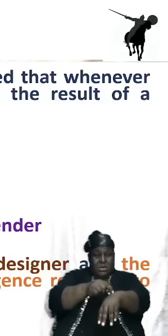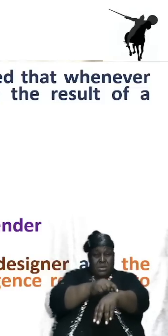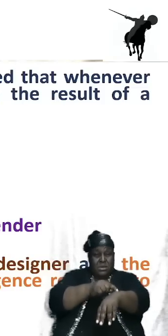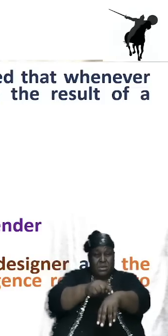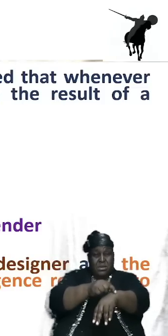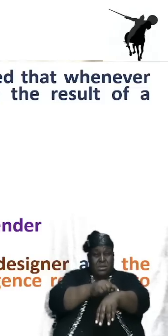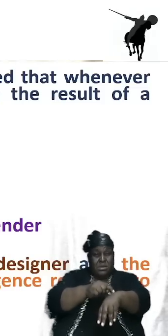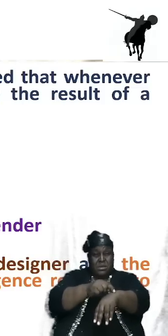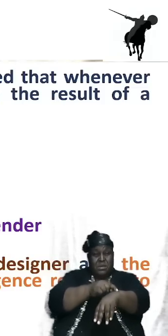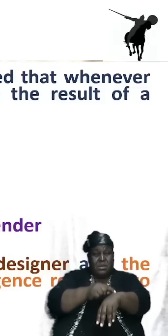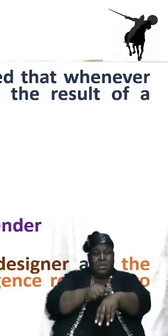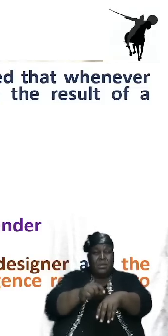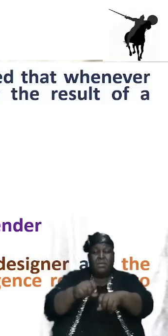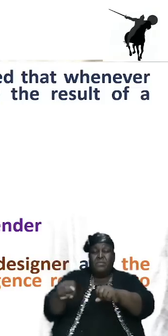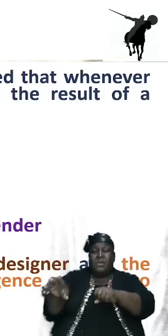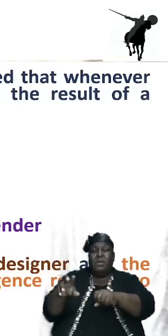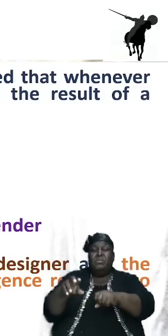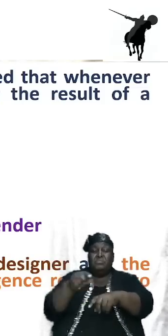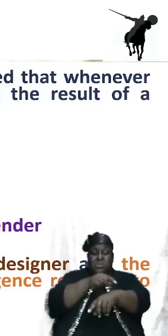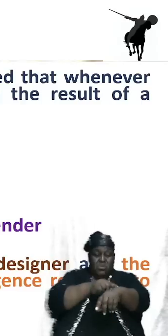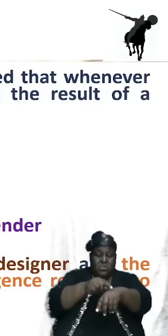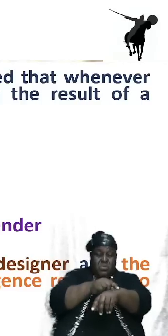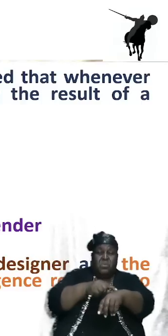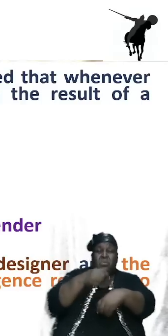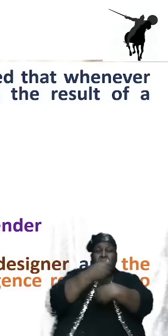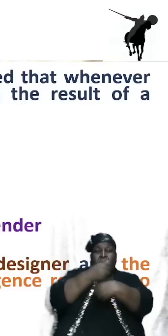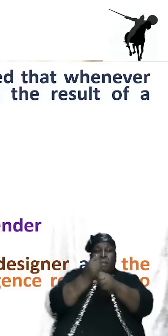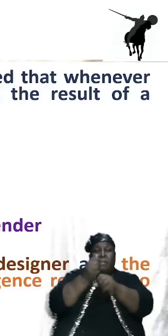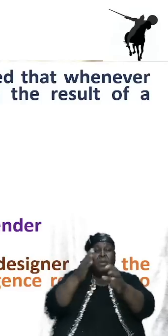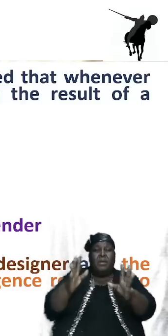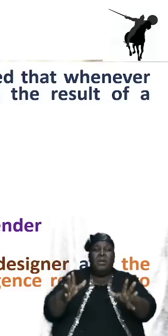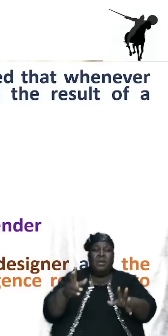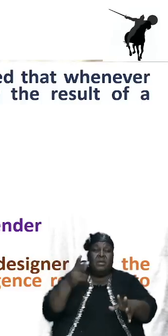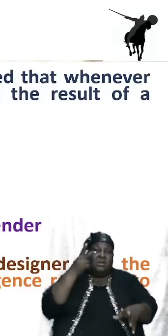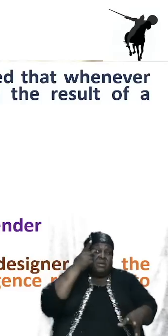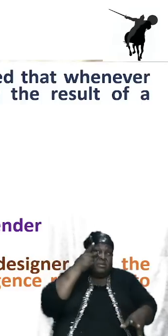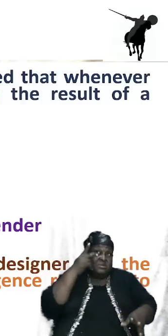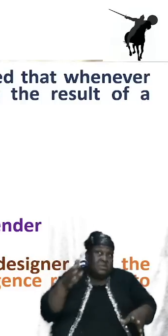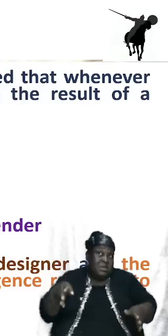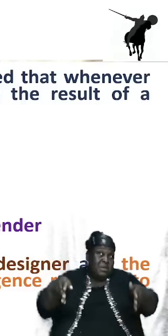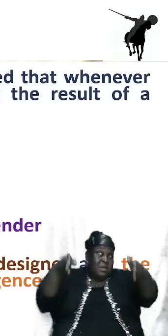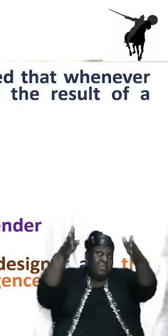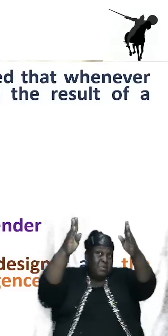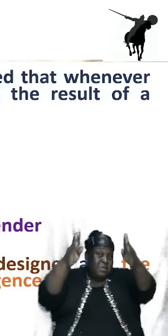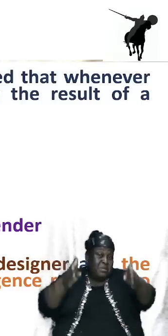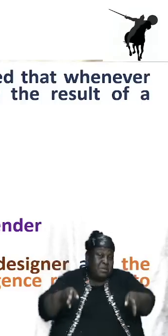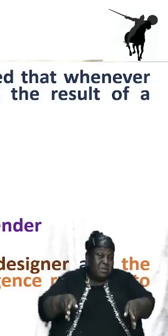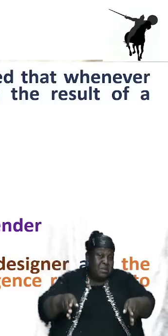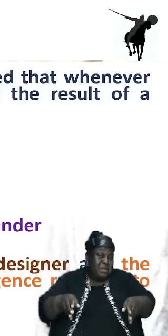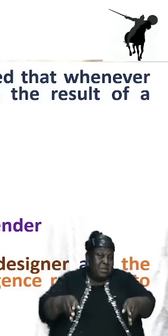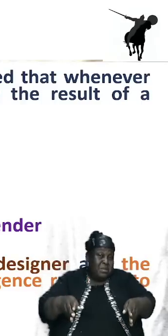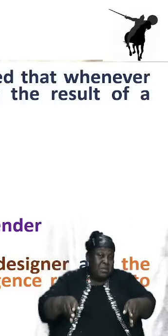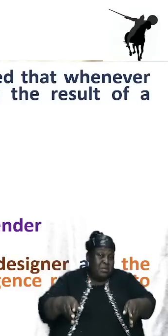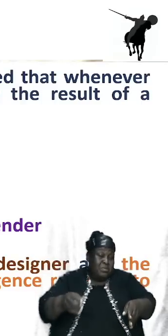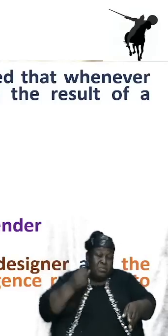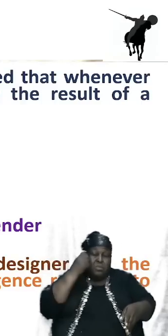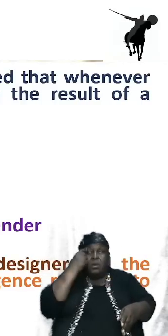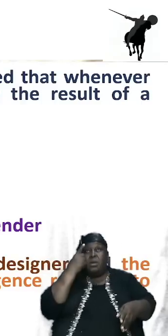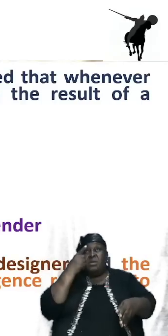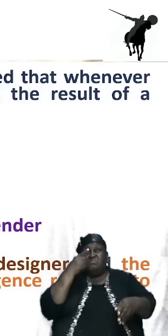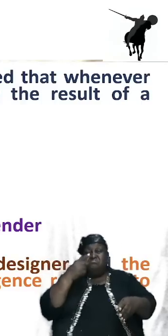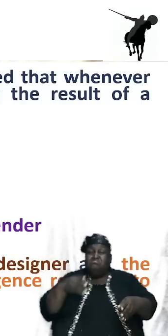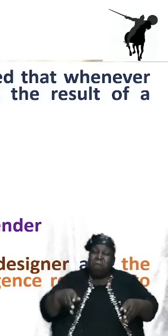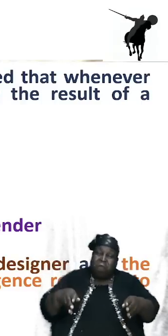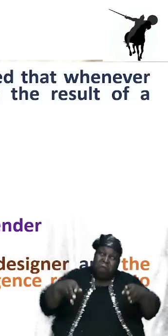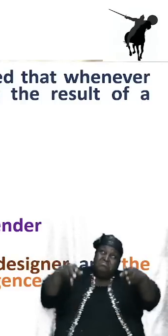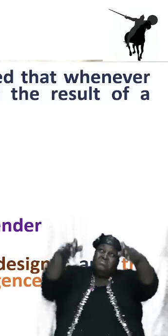watchmaker. If we see a building, none of us don't get up one morning and see this high-rising building in New Kingston. I say, boy,